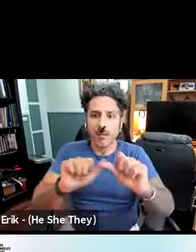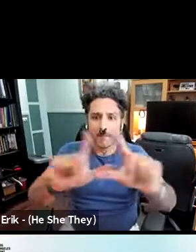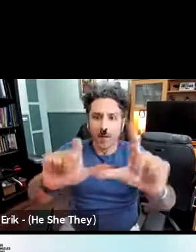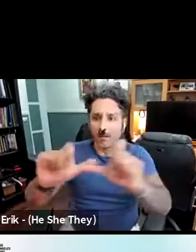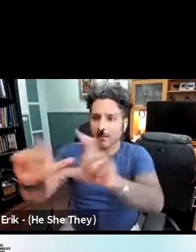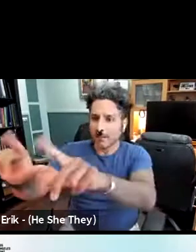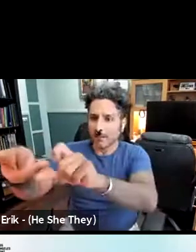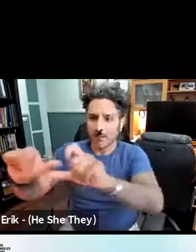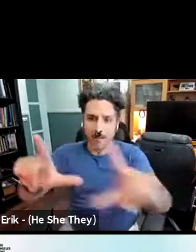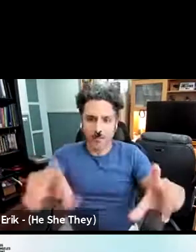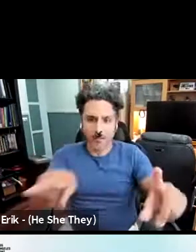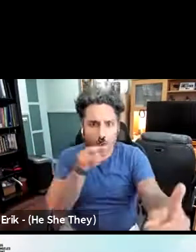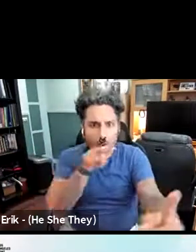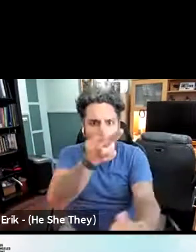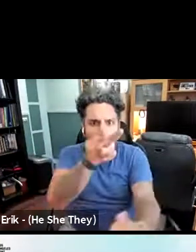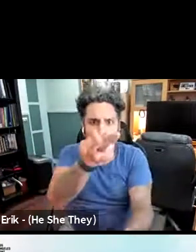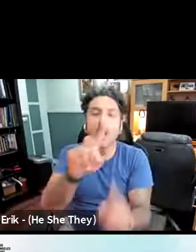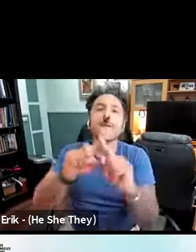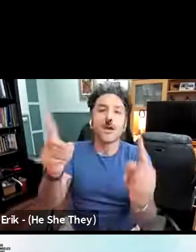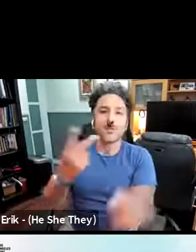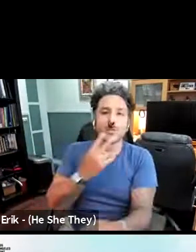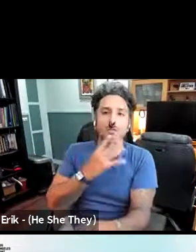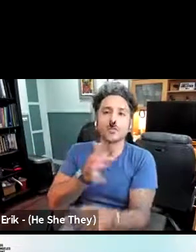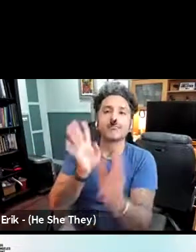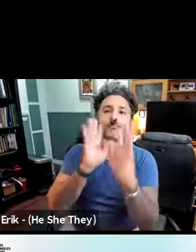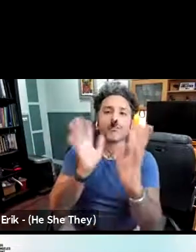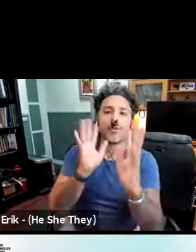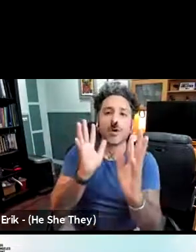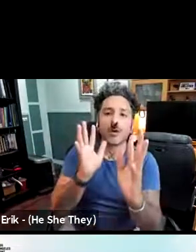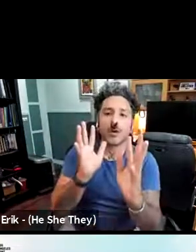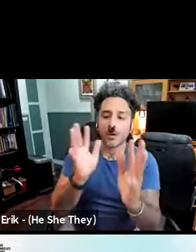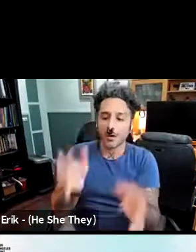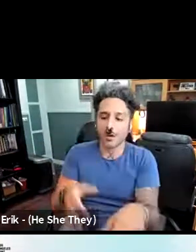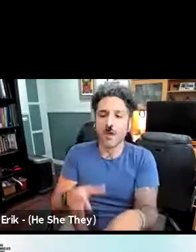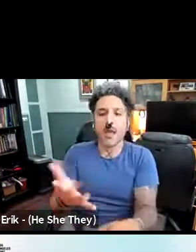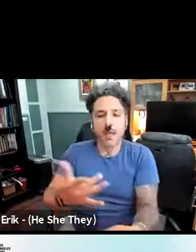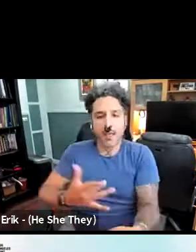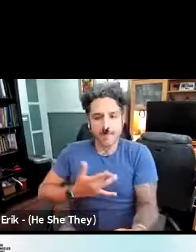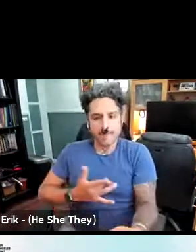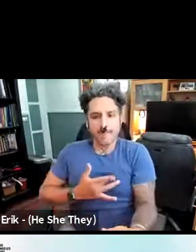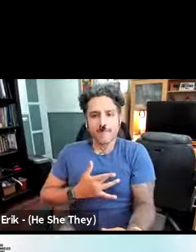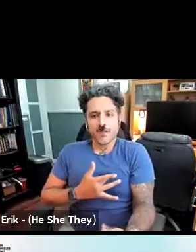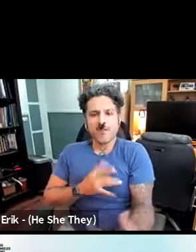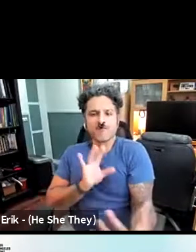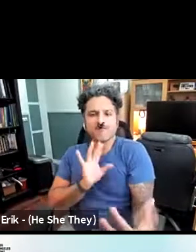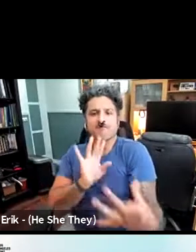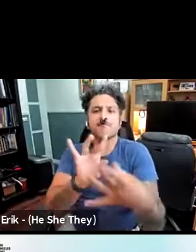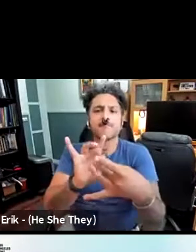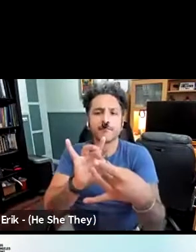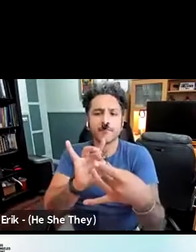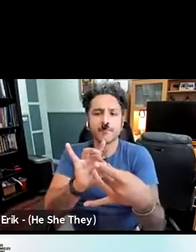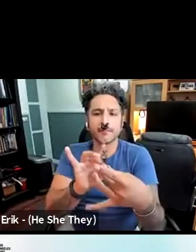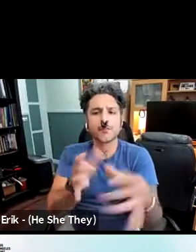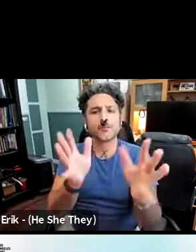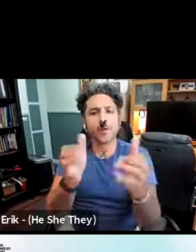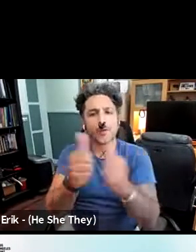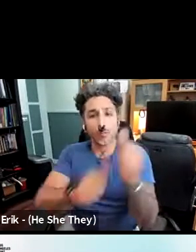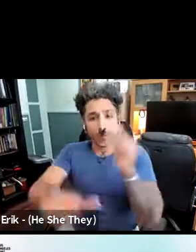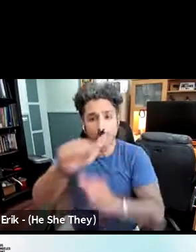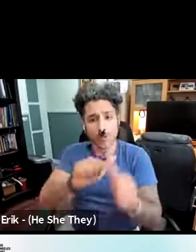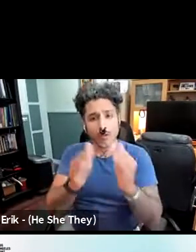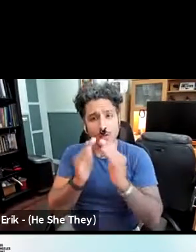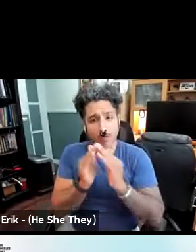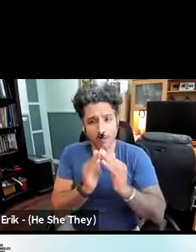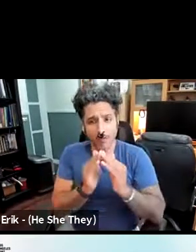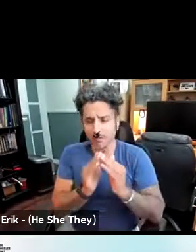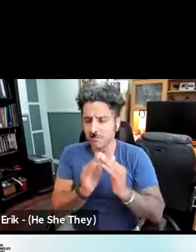or looking into a box yet, we know that we are speaking life into, as you said, August, and talking to community, as you said, SaVanna,